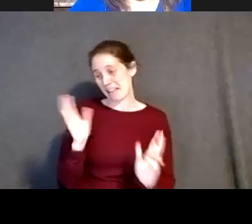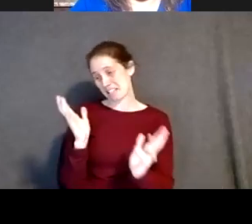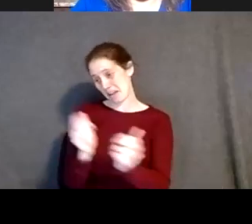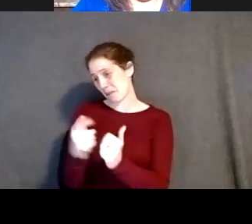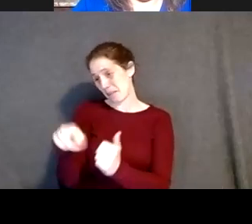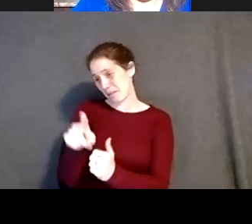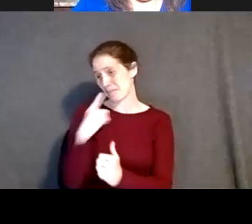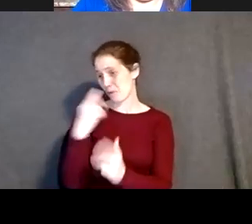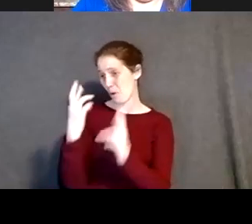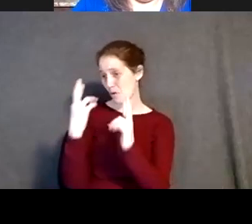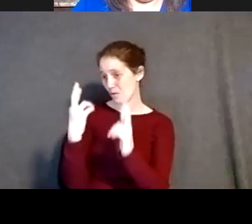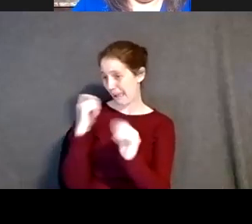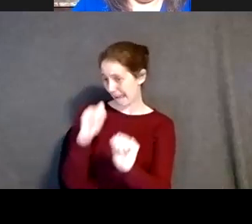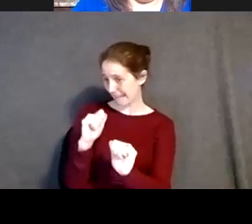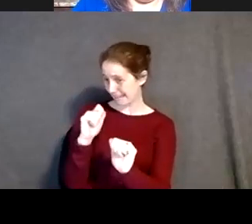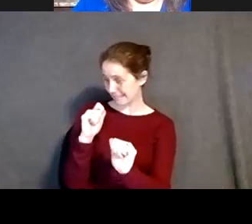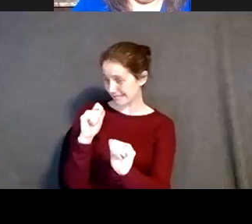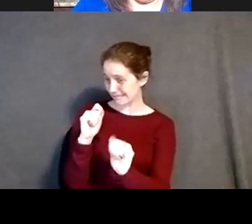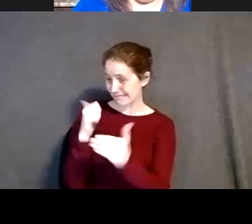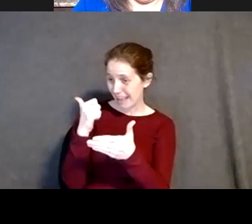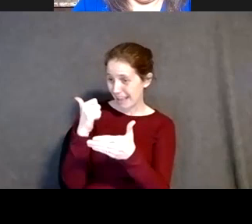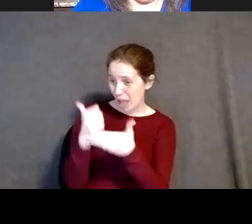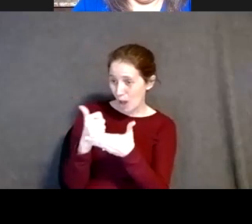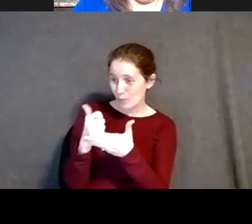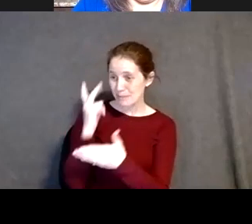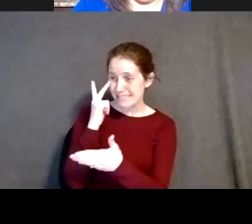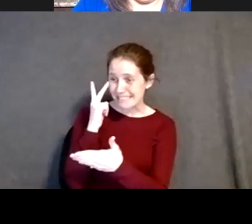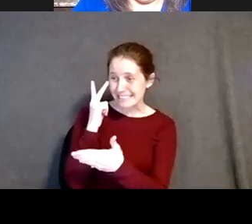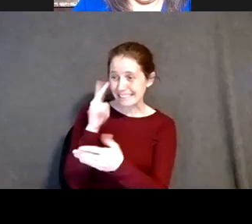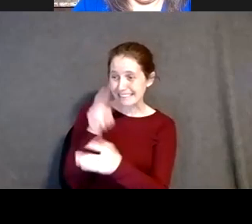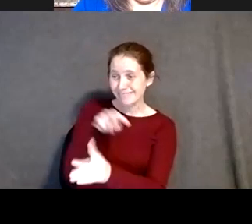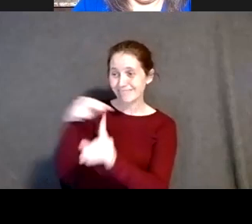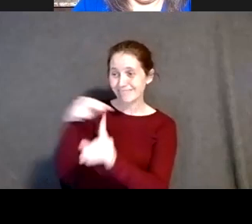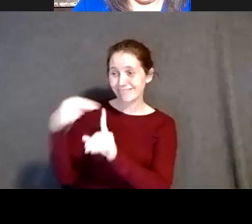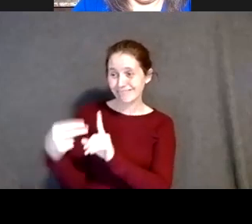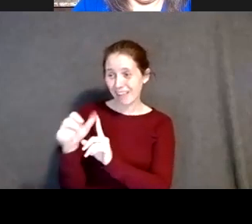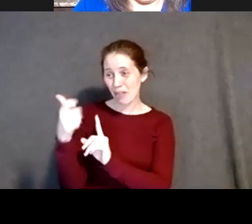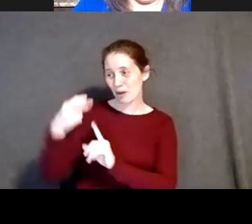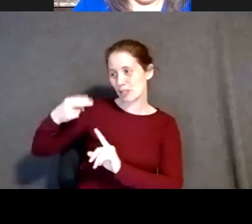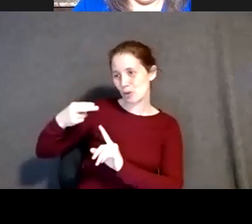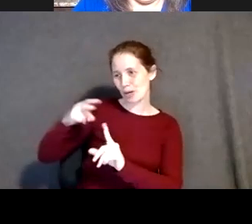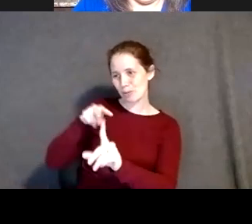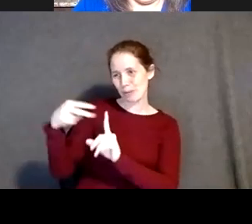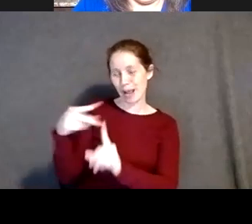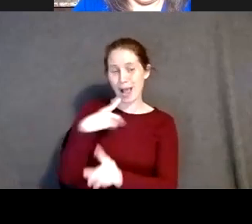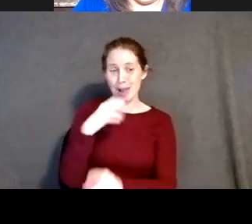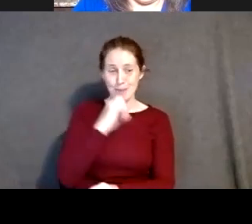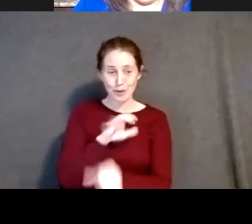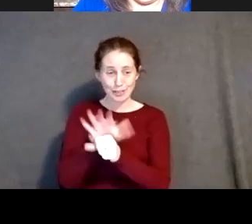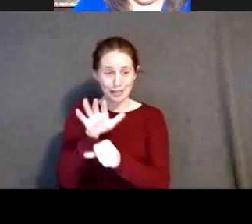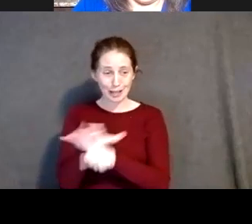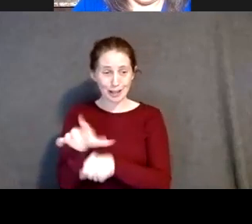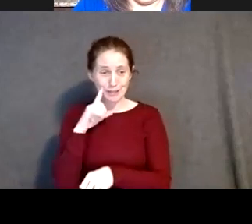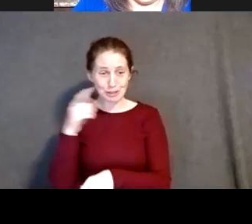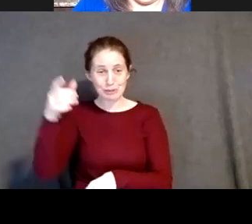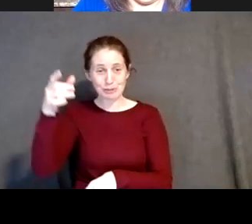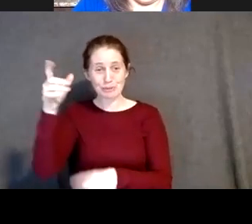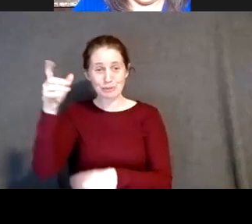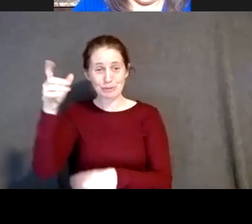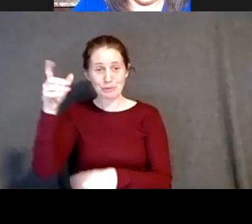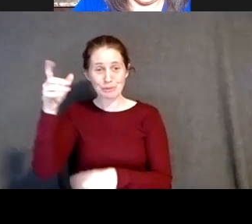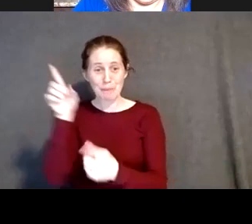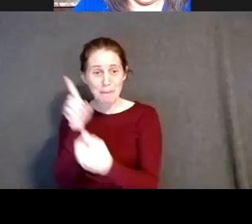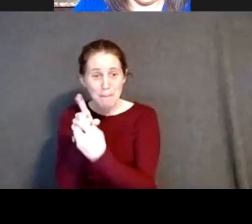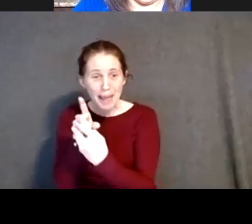because hopefully I can bring to them a historic perspective. You know, I'm old enough to have met Daddy King. I'm old enough to have